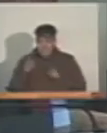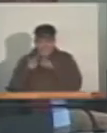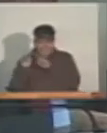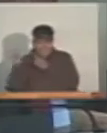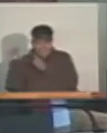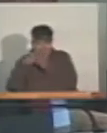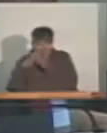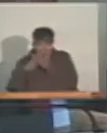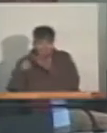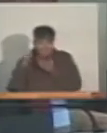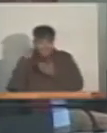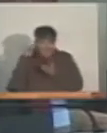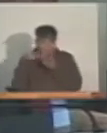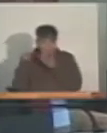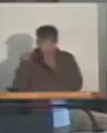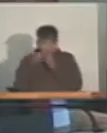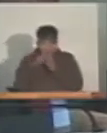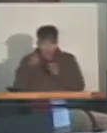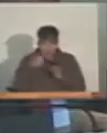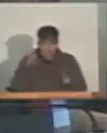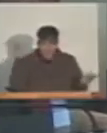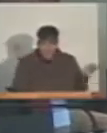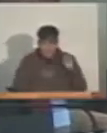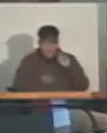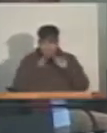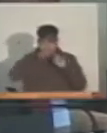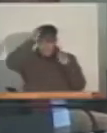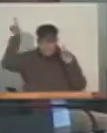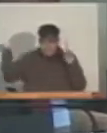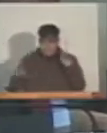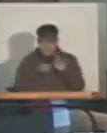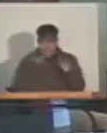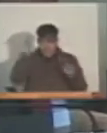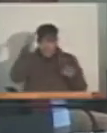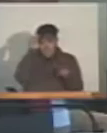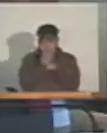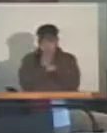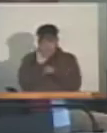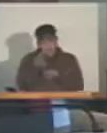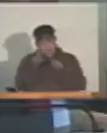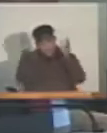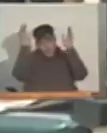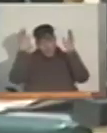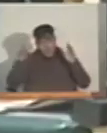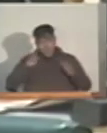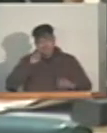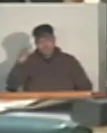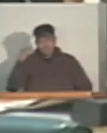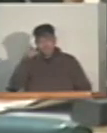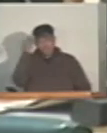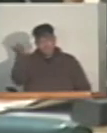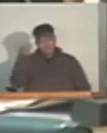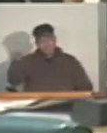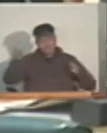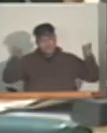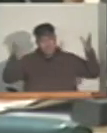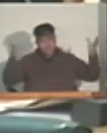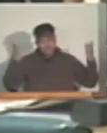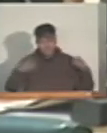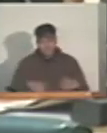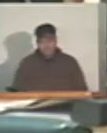And you're going to change the cycle on the public sector workers like this? It is a shame on this